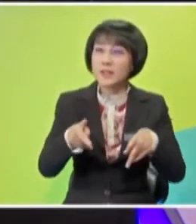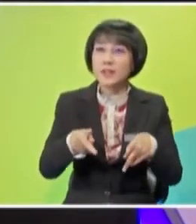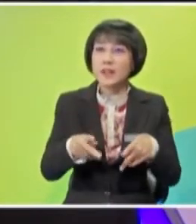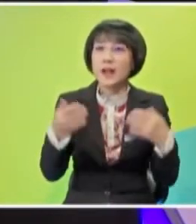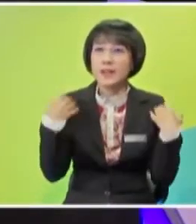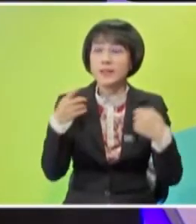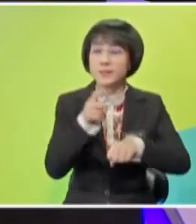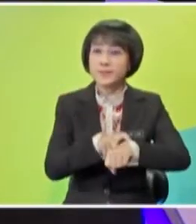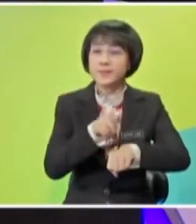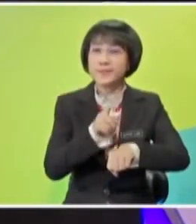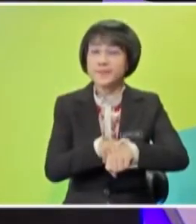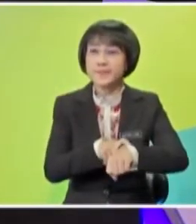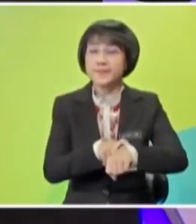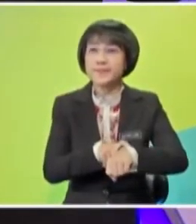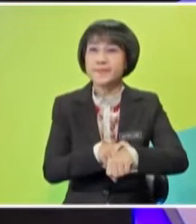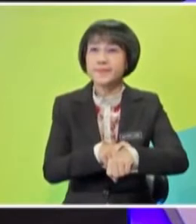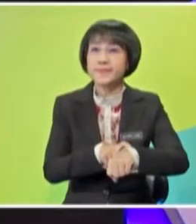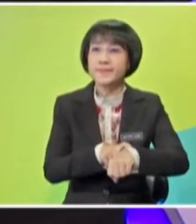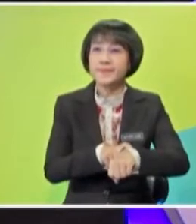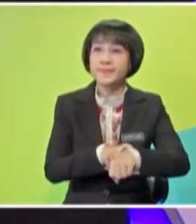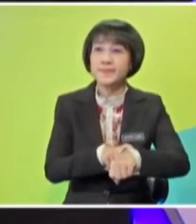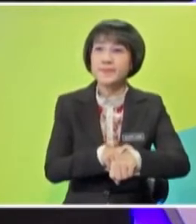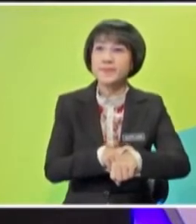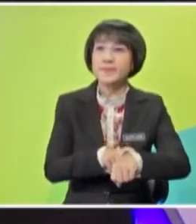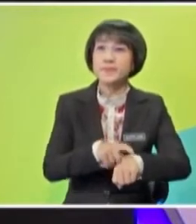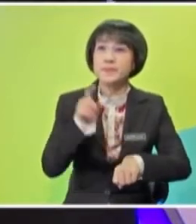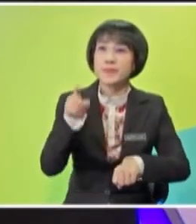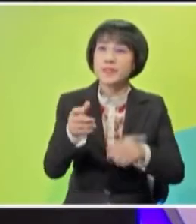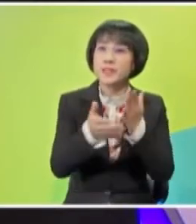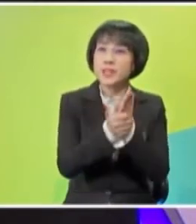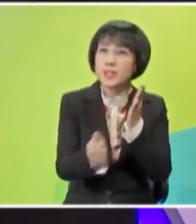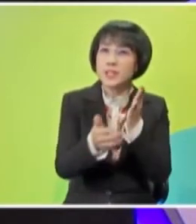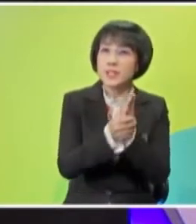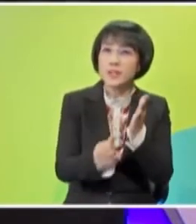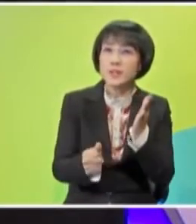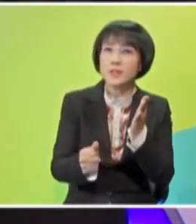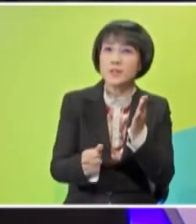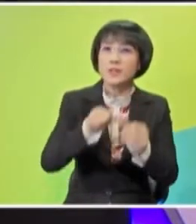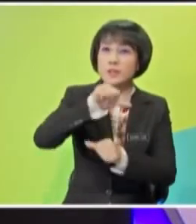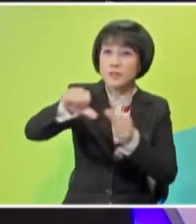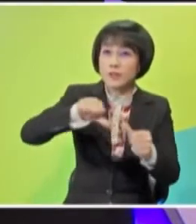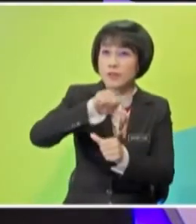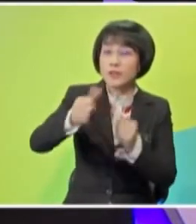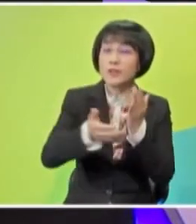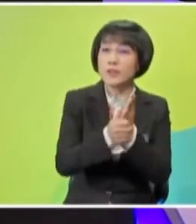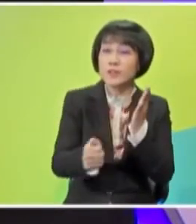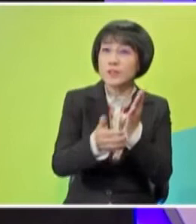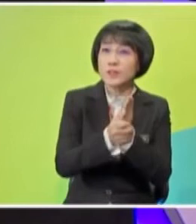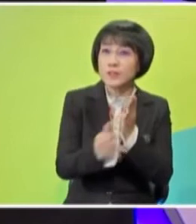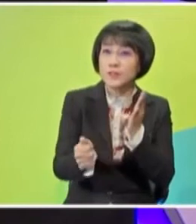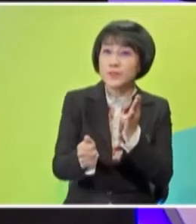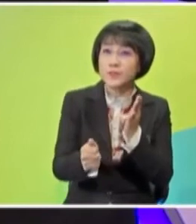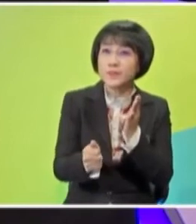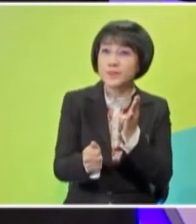time or maybe the ability to have like certain skill. This Okay. one also considered as like a social skill, whereby they need